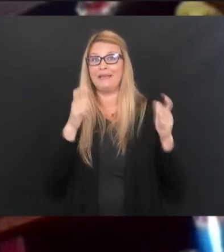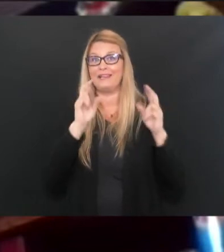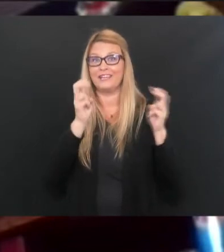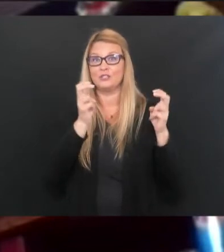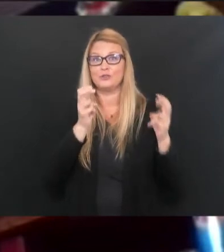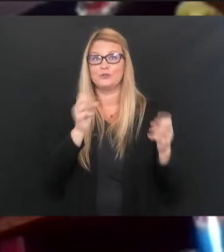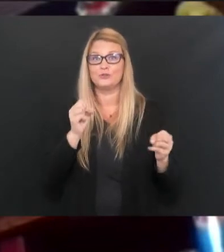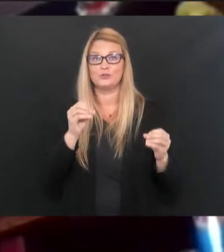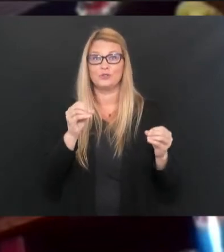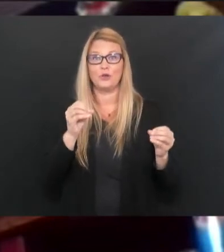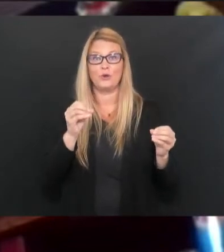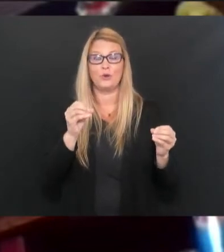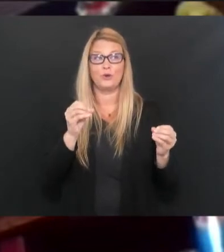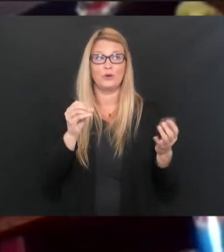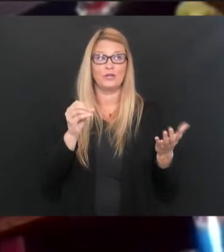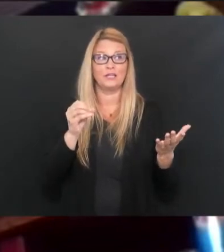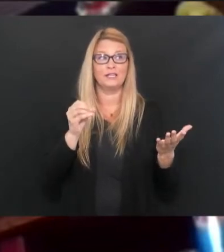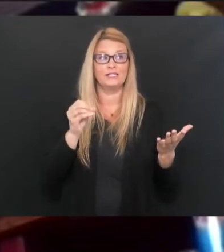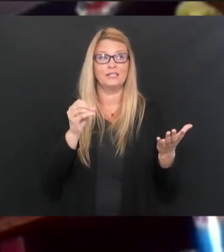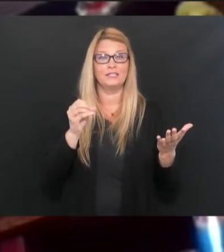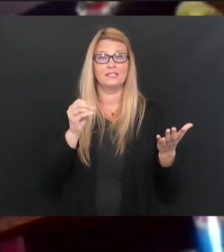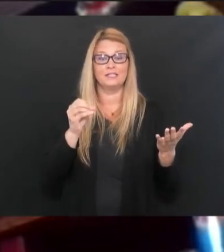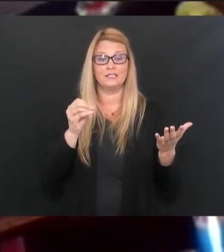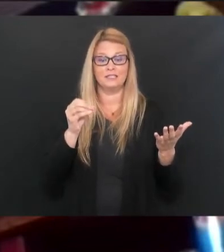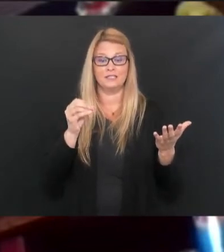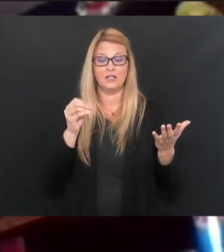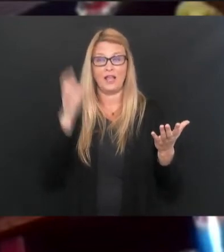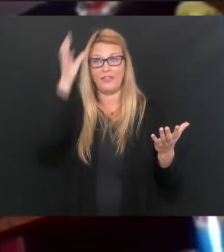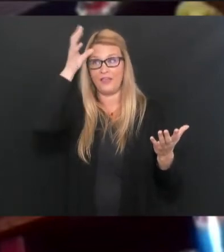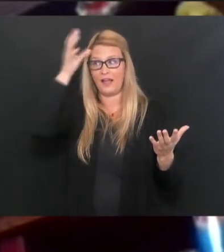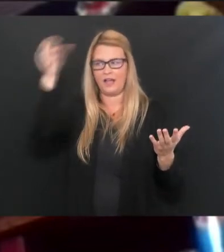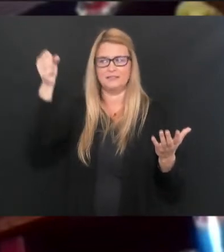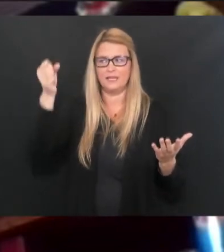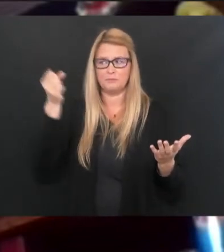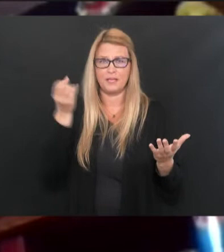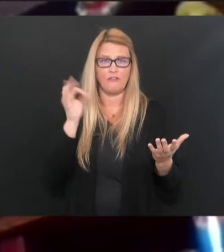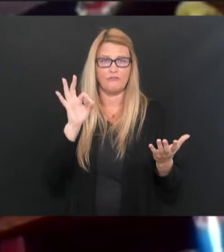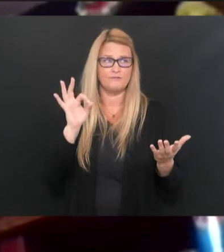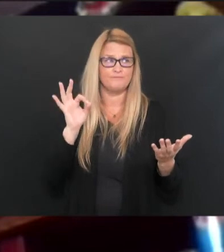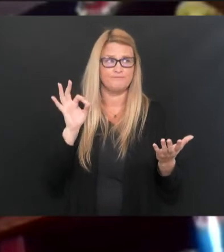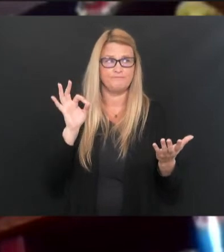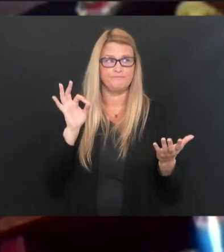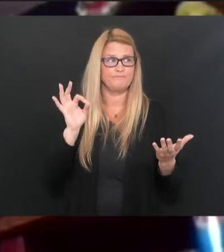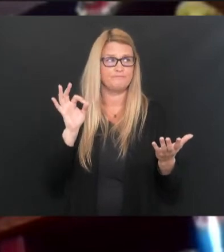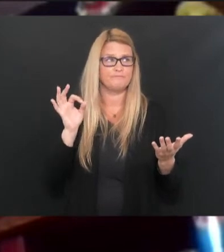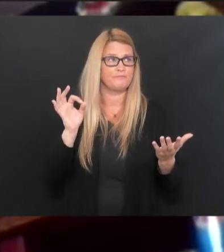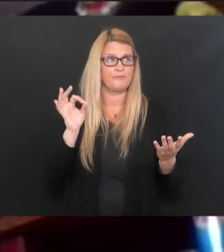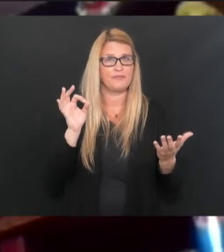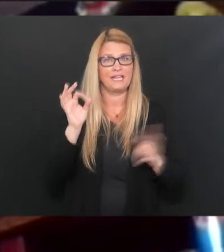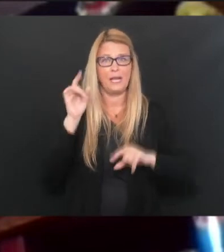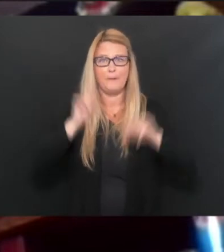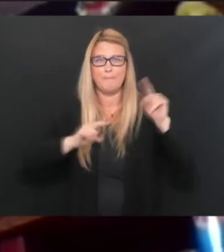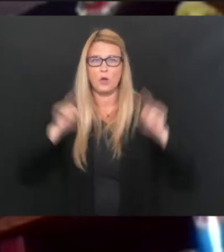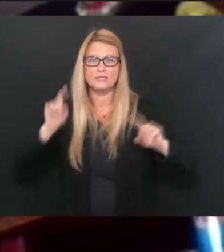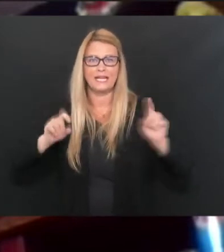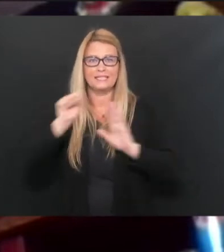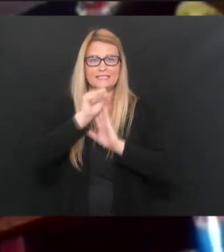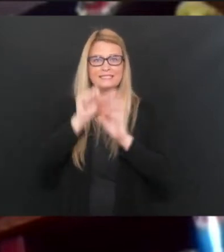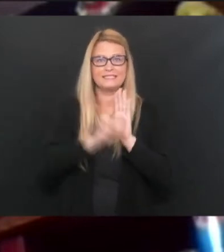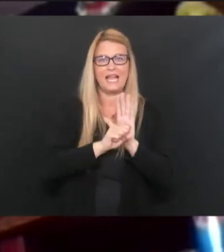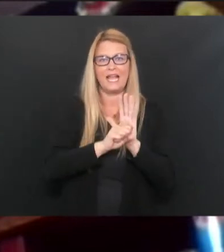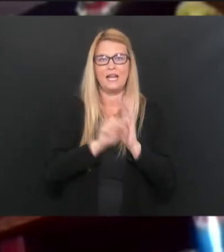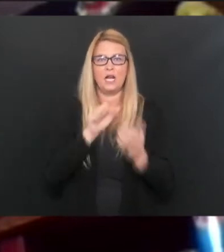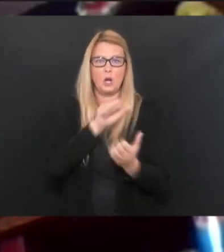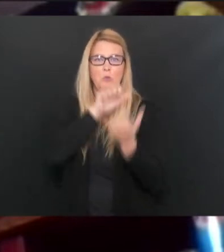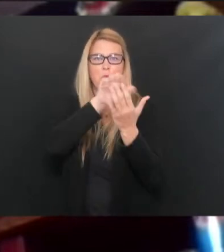of unmasking, and I don't care about dates, but just the concept, I would think we have to have some kind of multi-state or regional